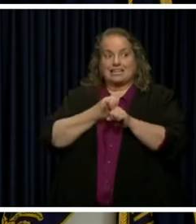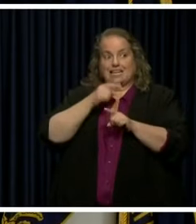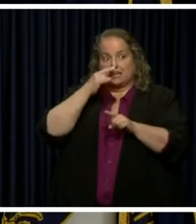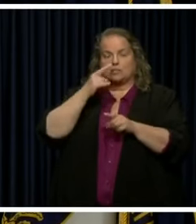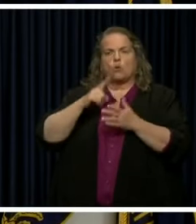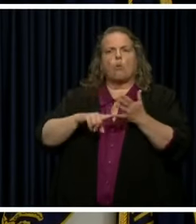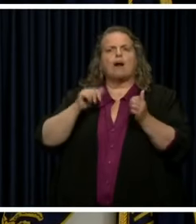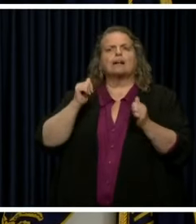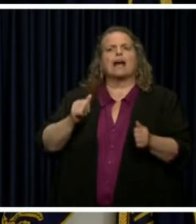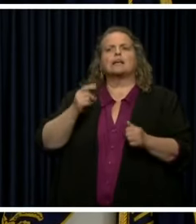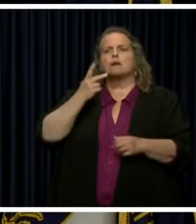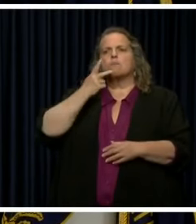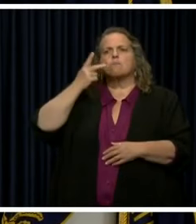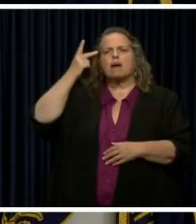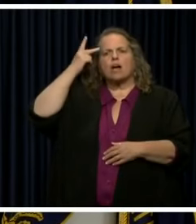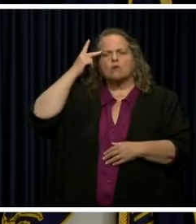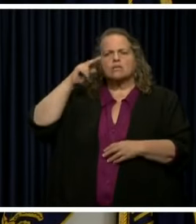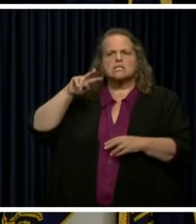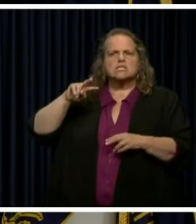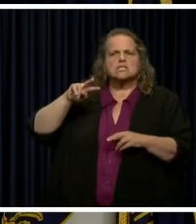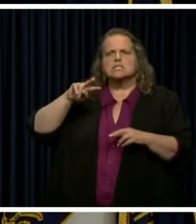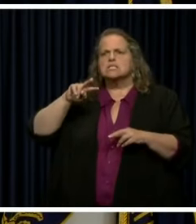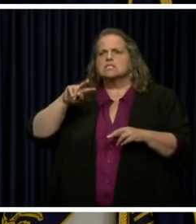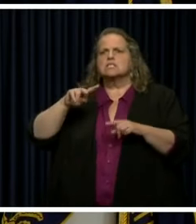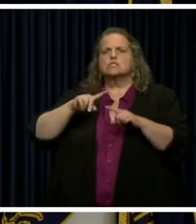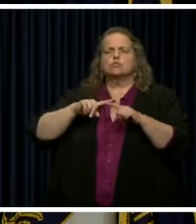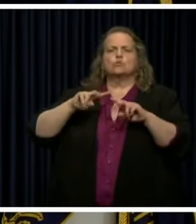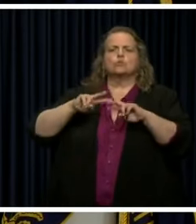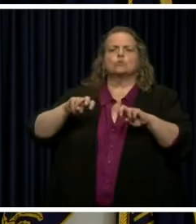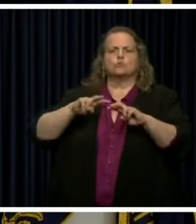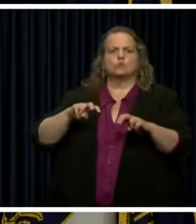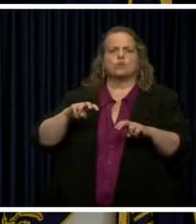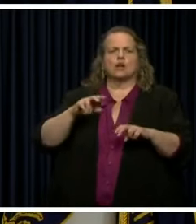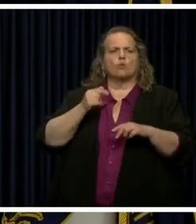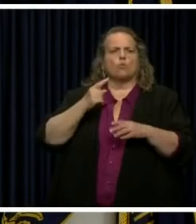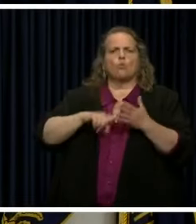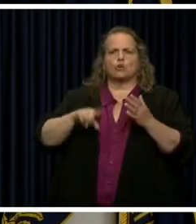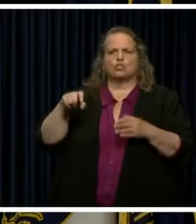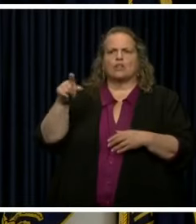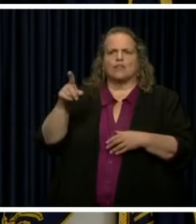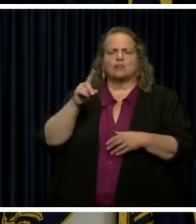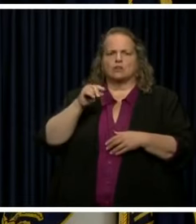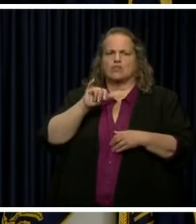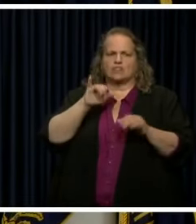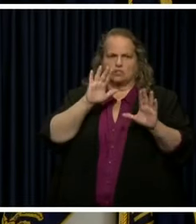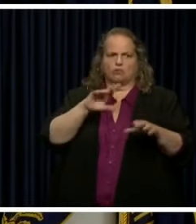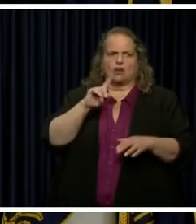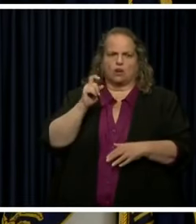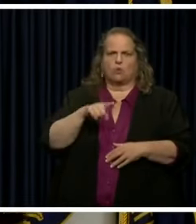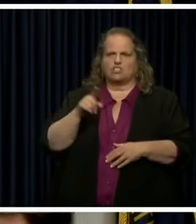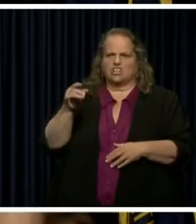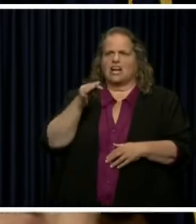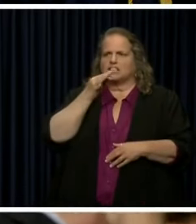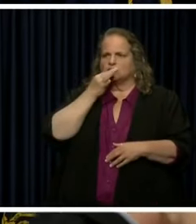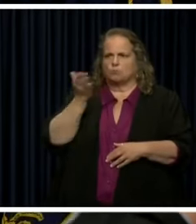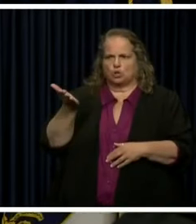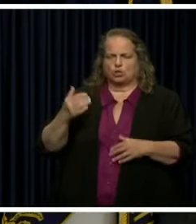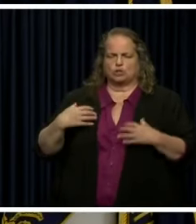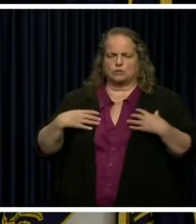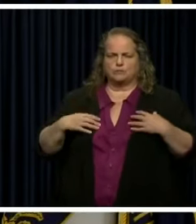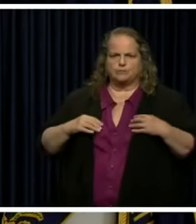can parents look for, and what should they do? That is a great question, and we want the expert.